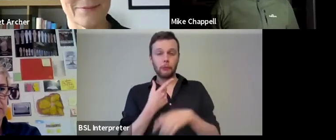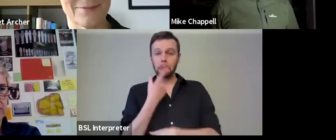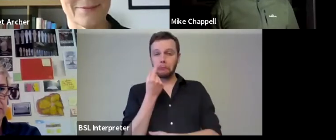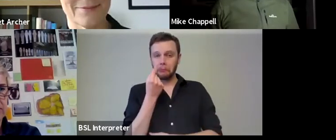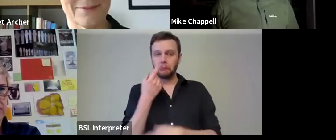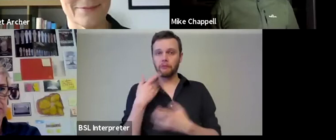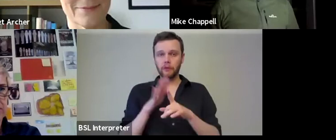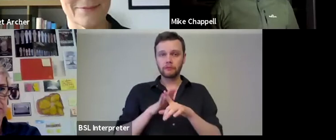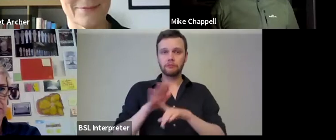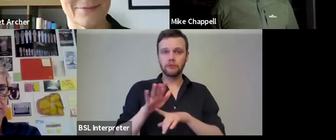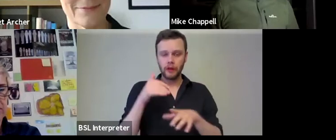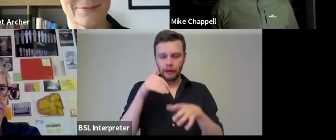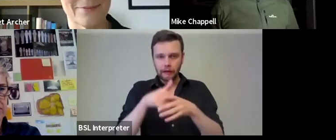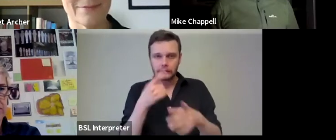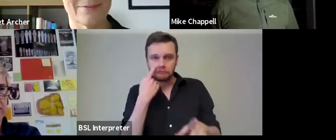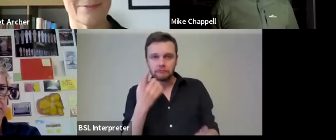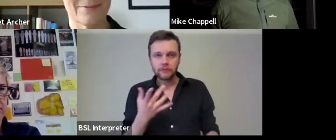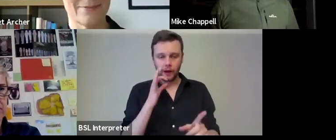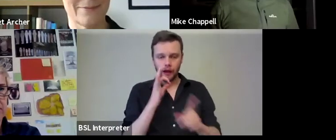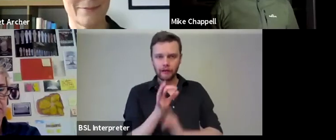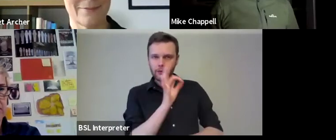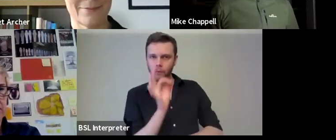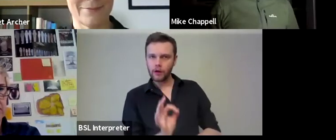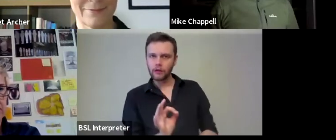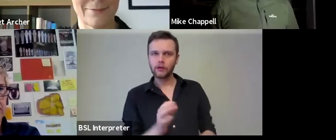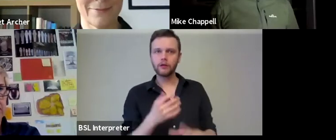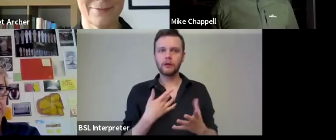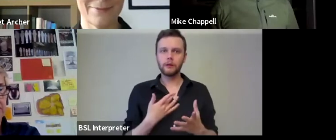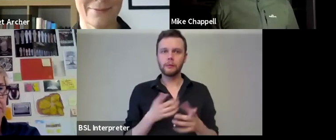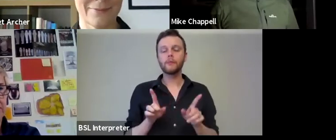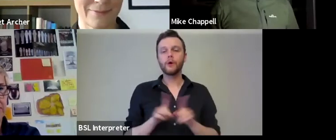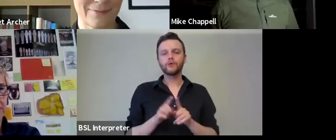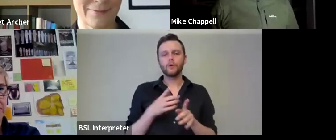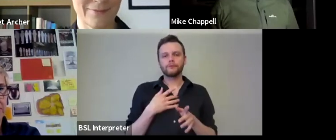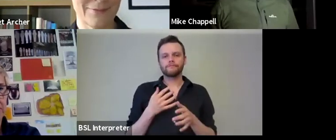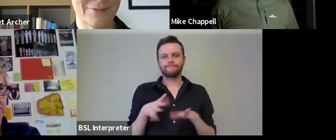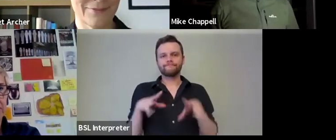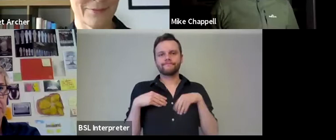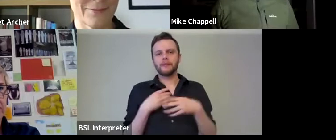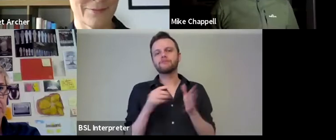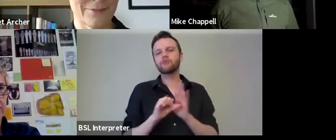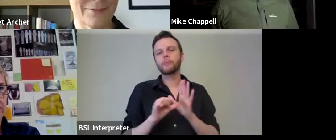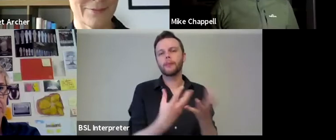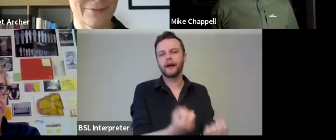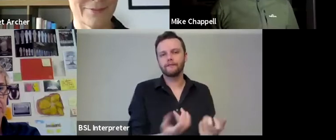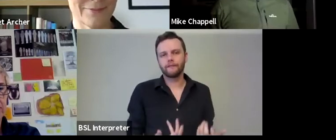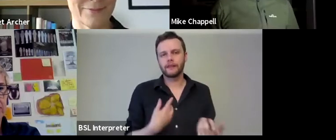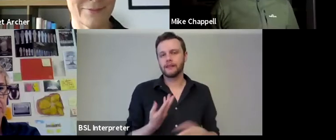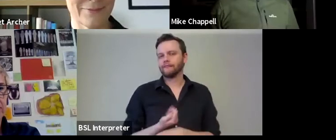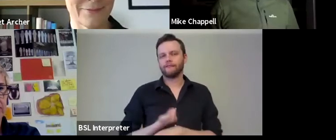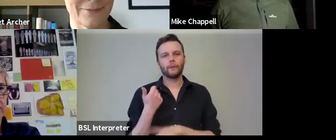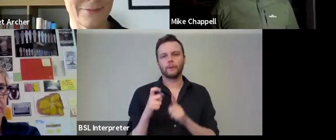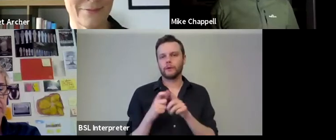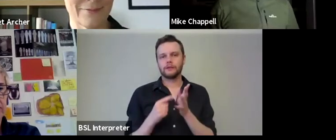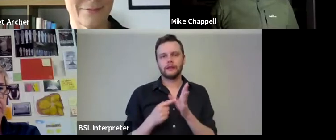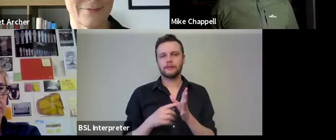insight if we ask it certain questions, or we have to acknowledge its problems. because not eight, very few data sets are